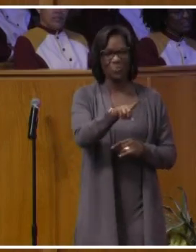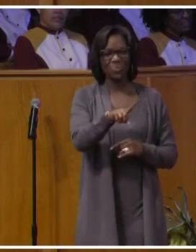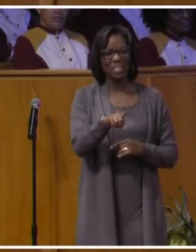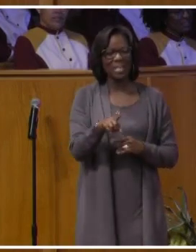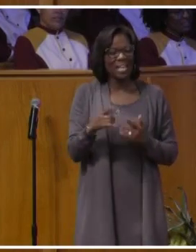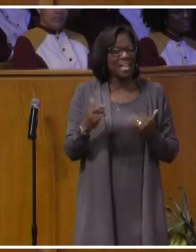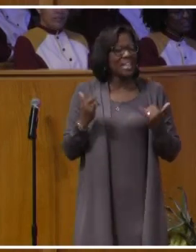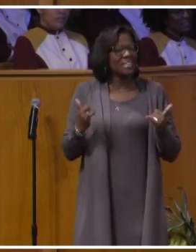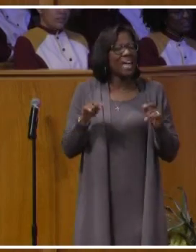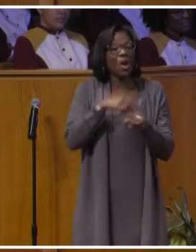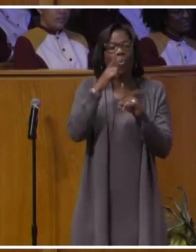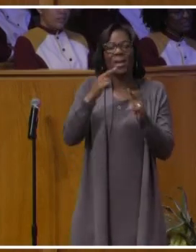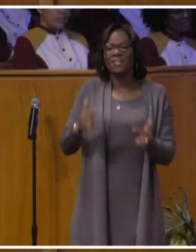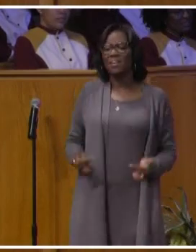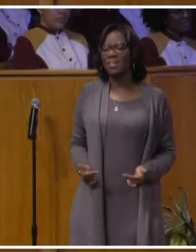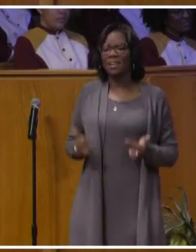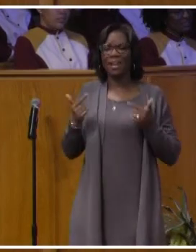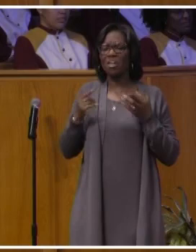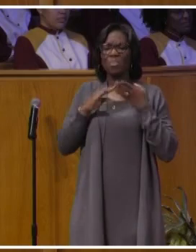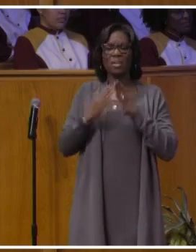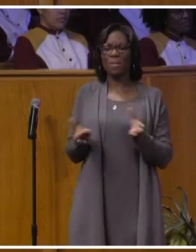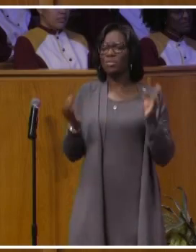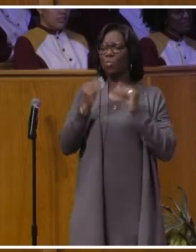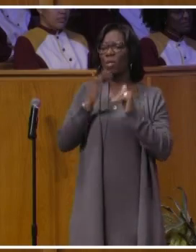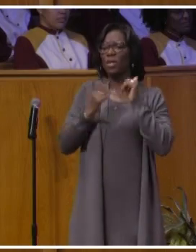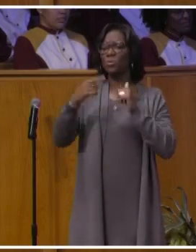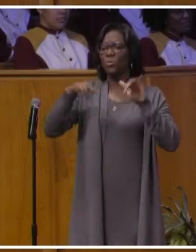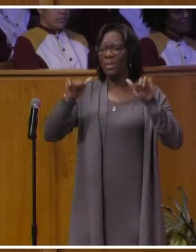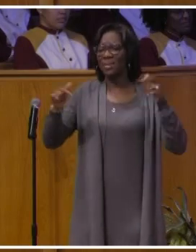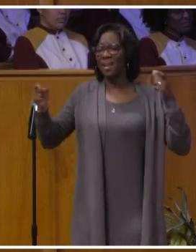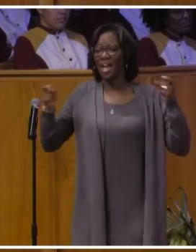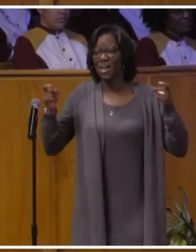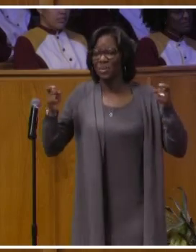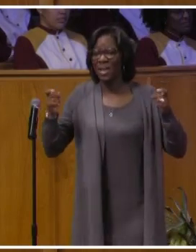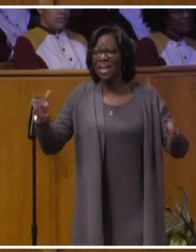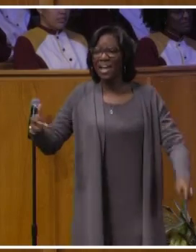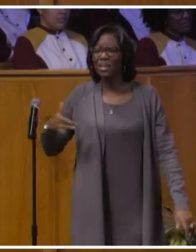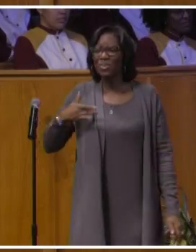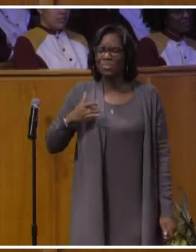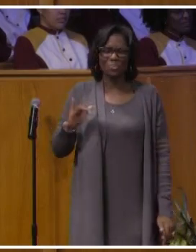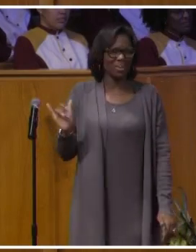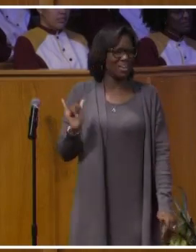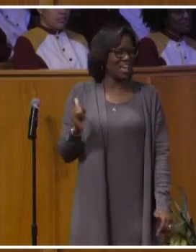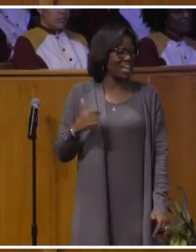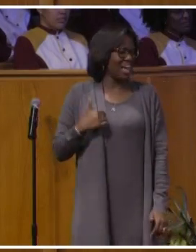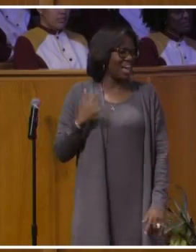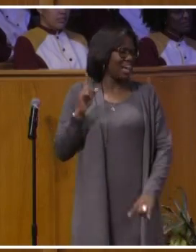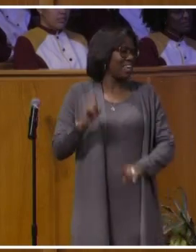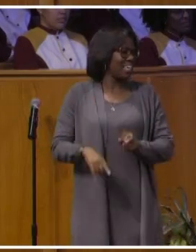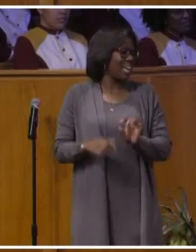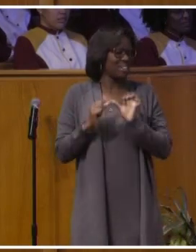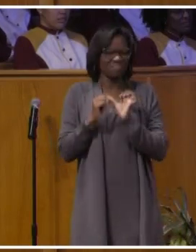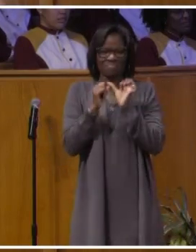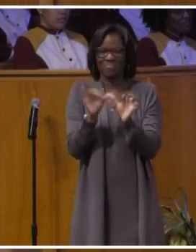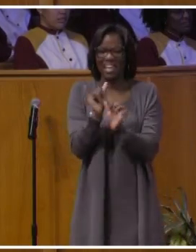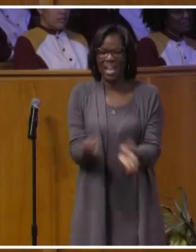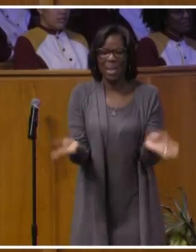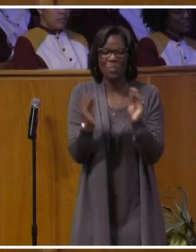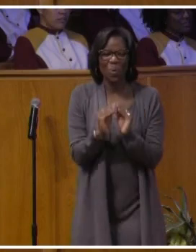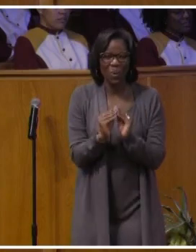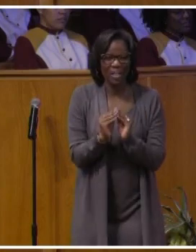That when life becomes too much and you feel that you just can't take